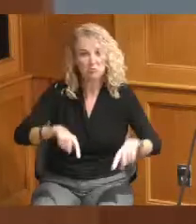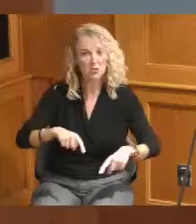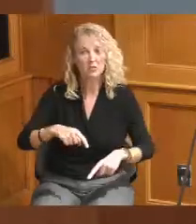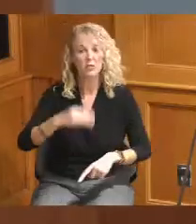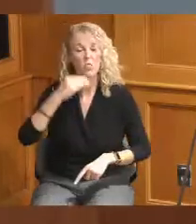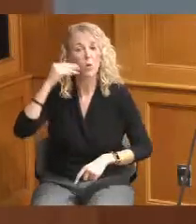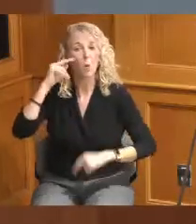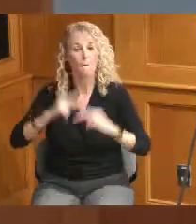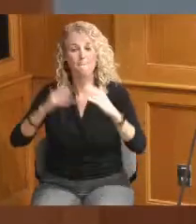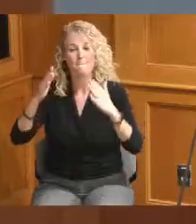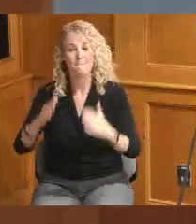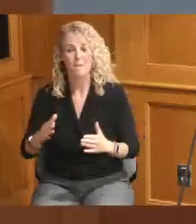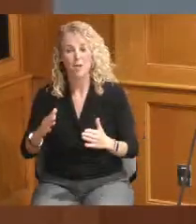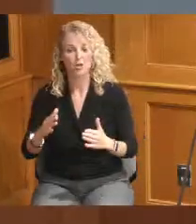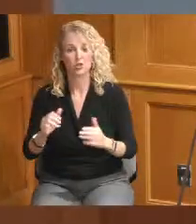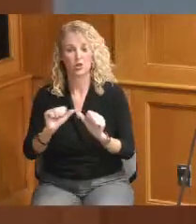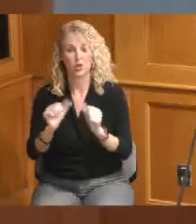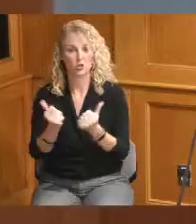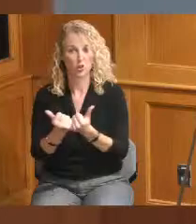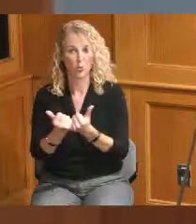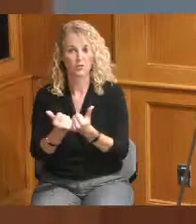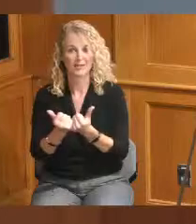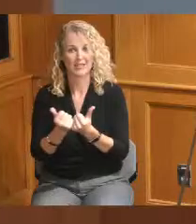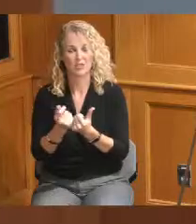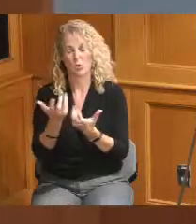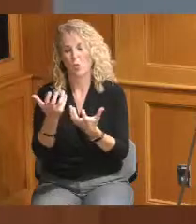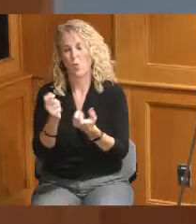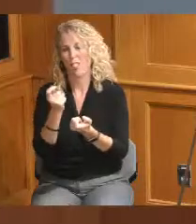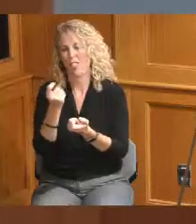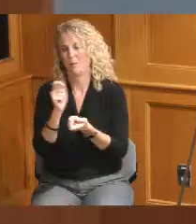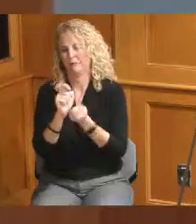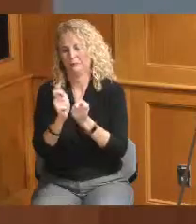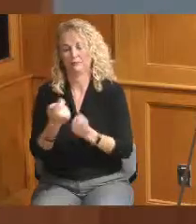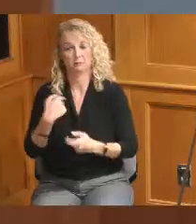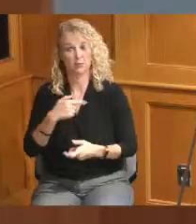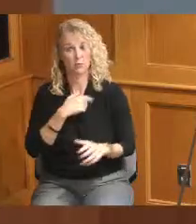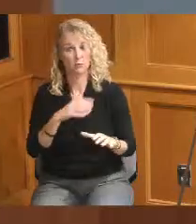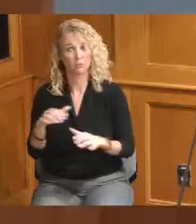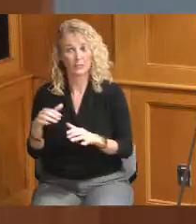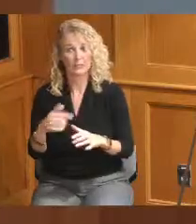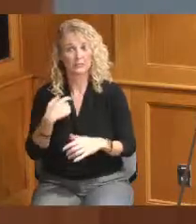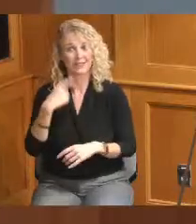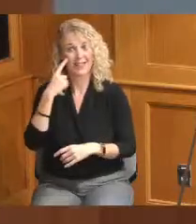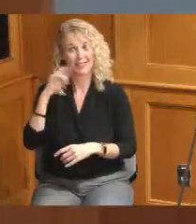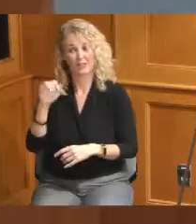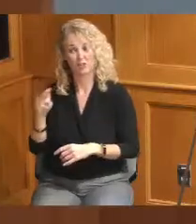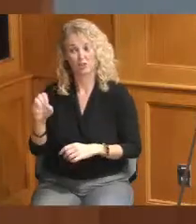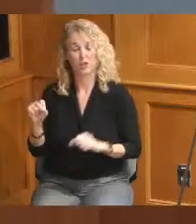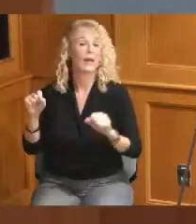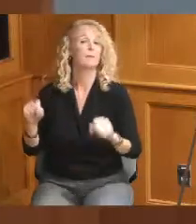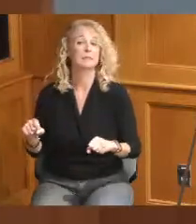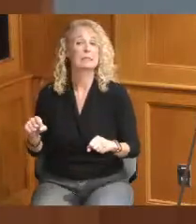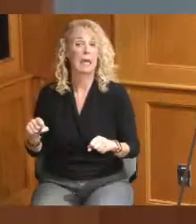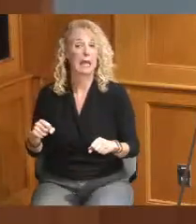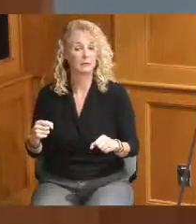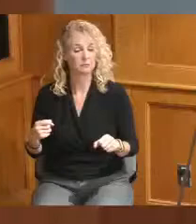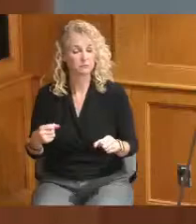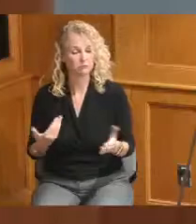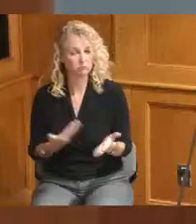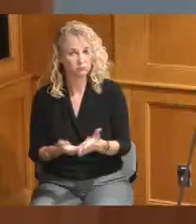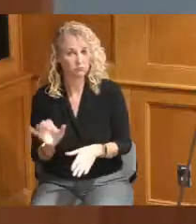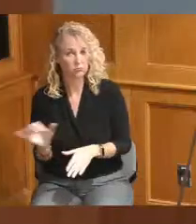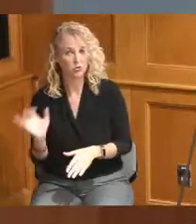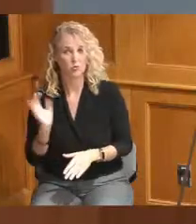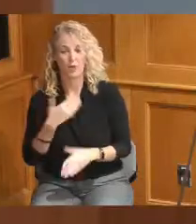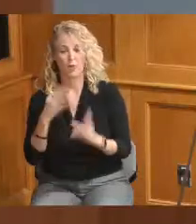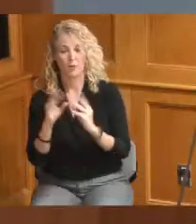Association wanted us to make an adjustment, which how we reported and how we interacted with them, and we did. And I think James can verify we had a very successful meeting with them, and